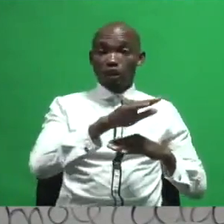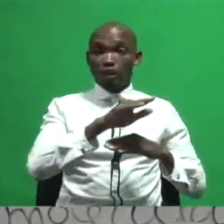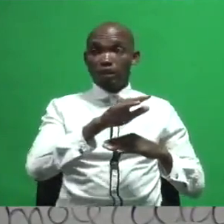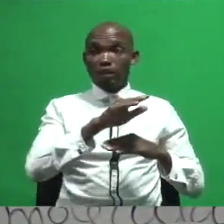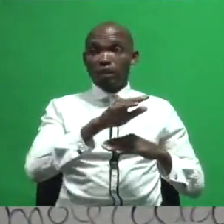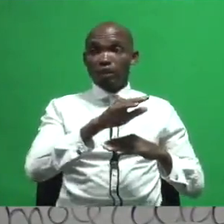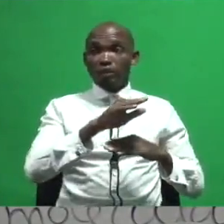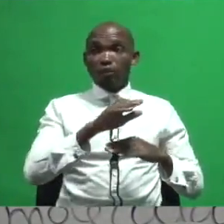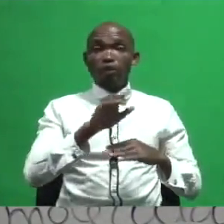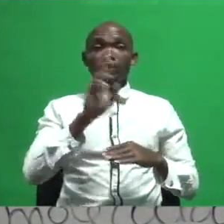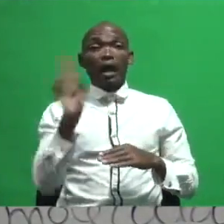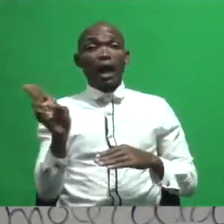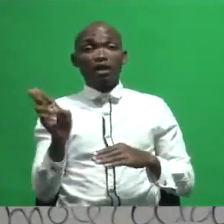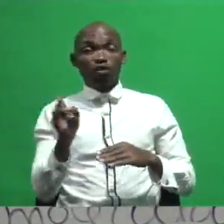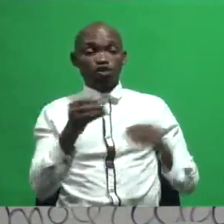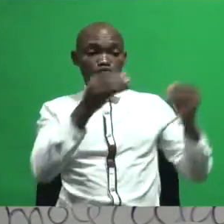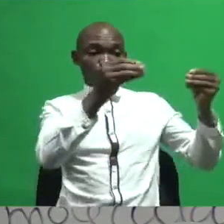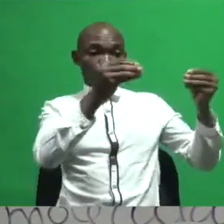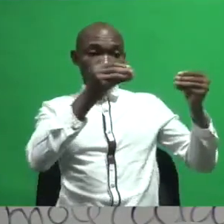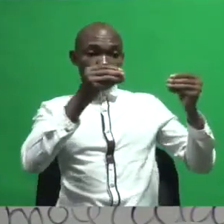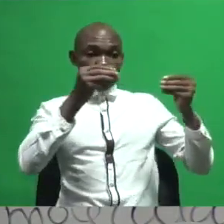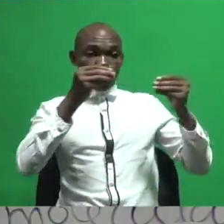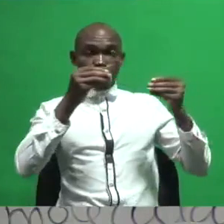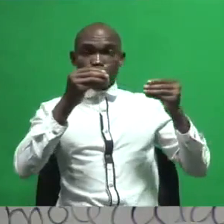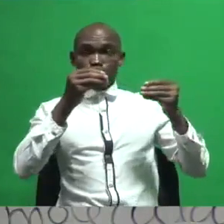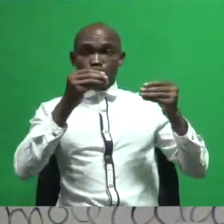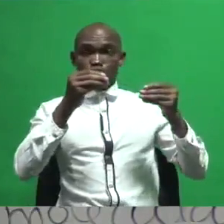go? Therefore, this hydrogen will going